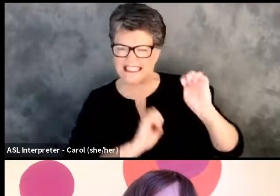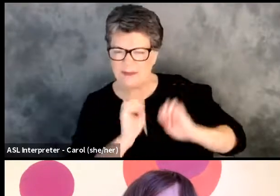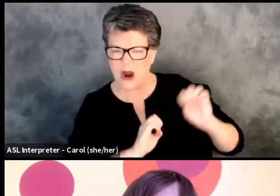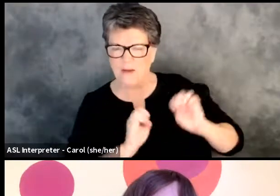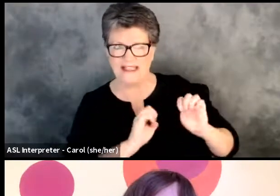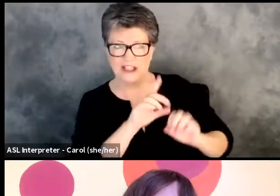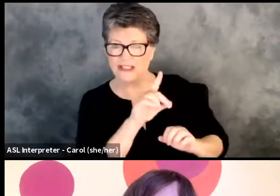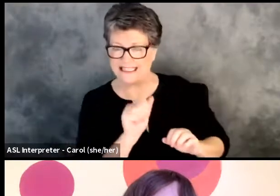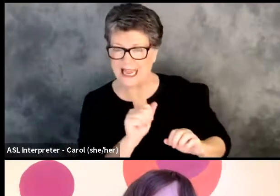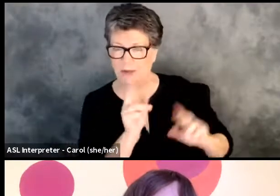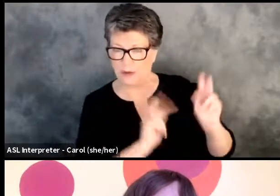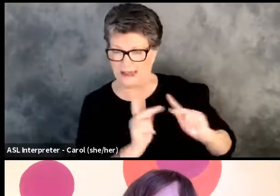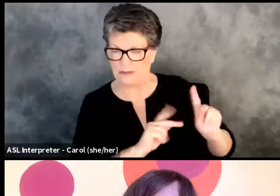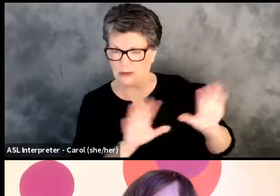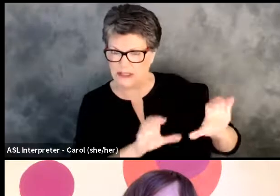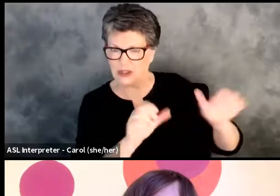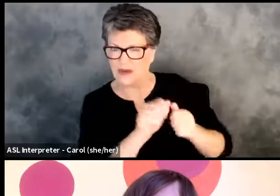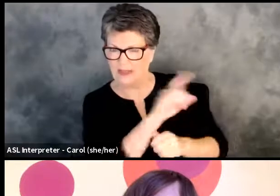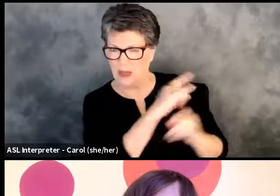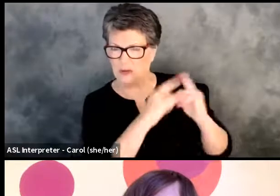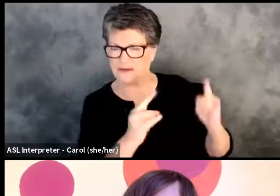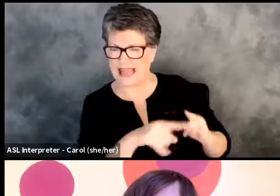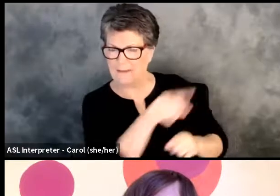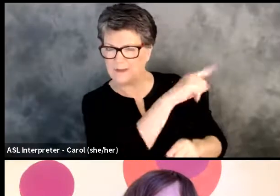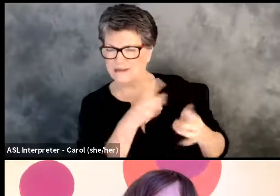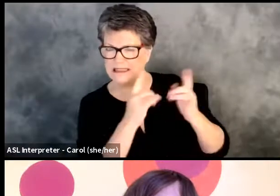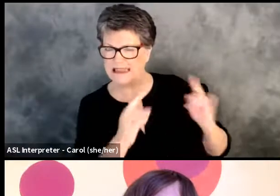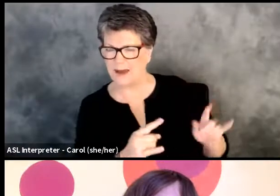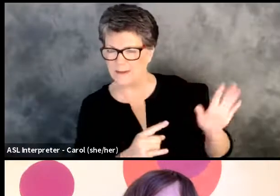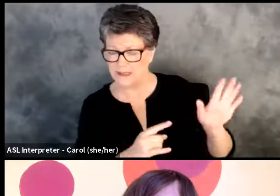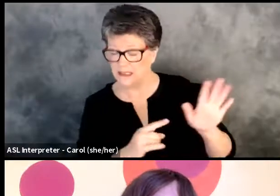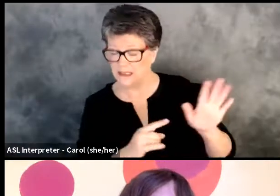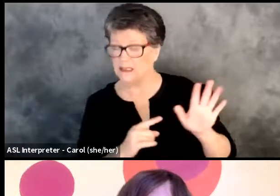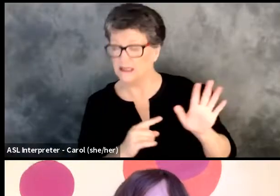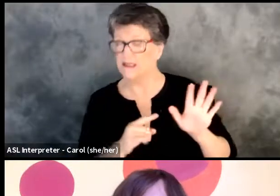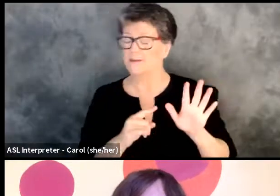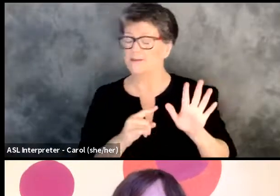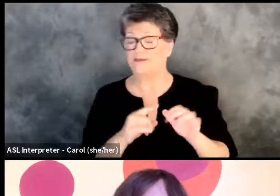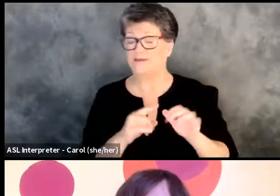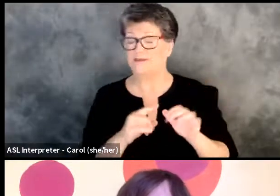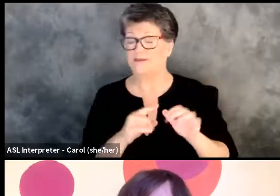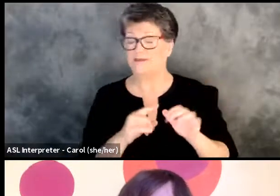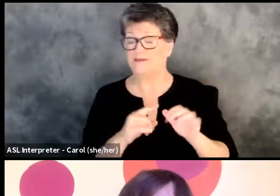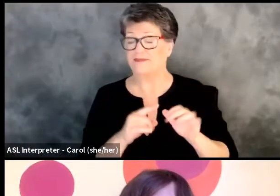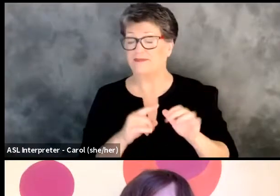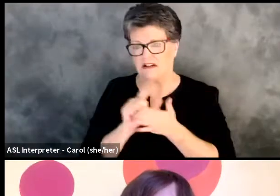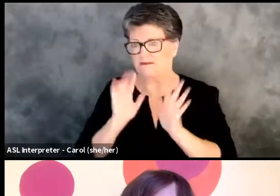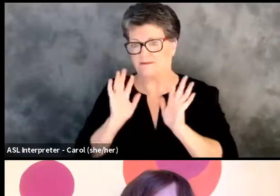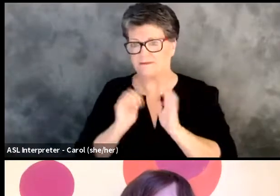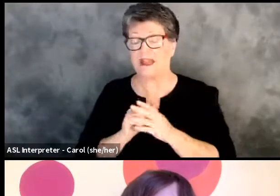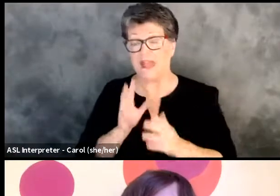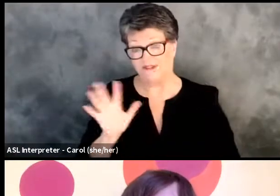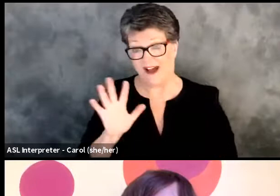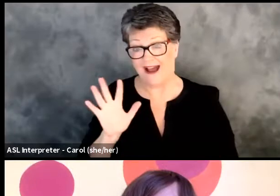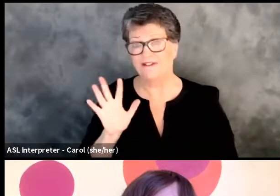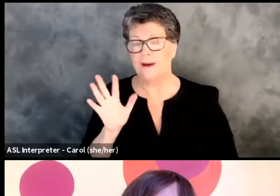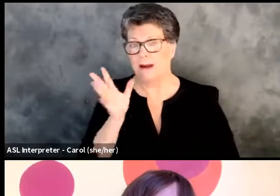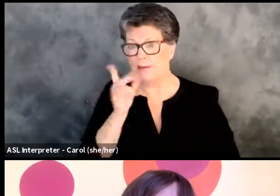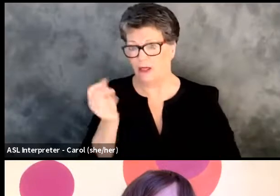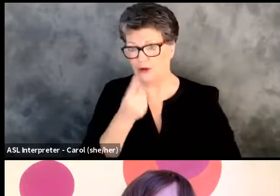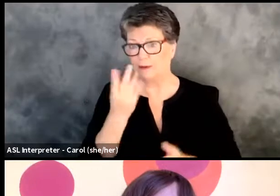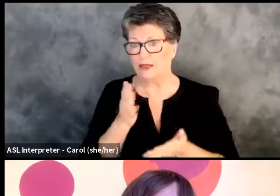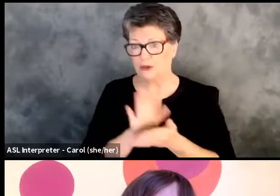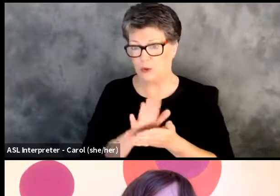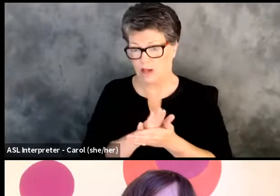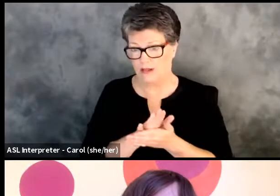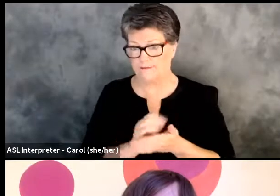people. And so that was one thing. And then when I was 5 and my mother took me to school,